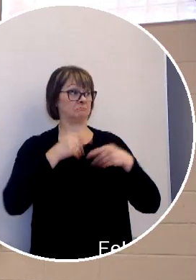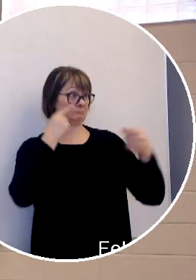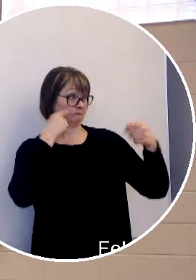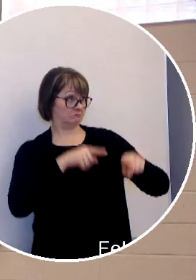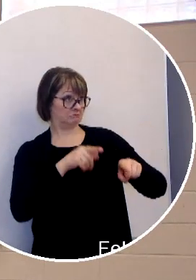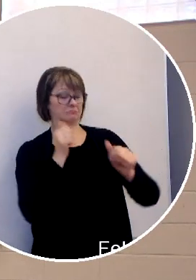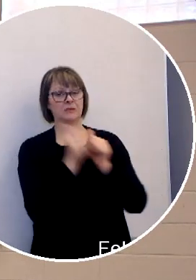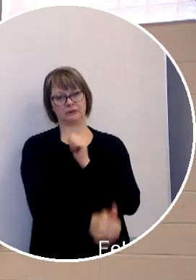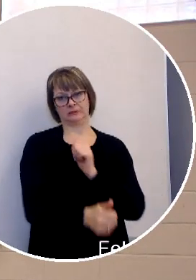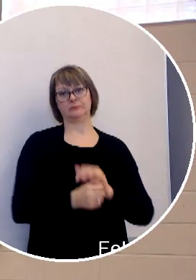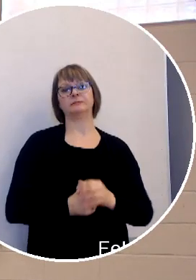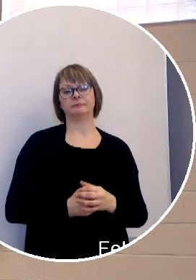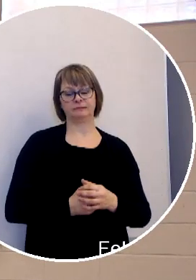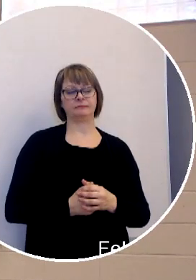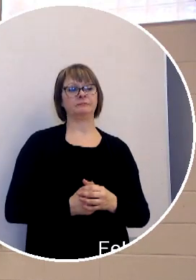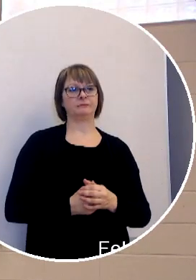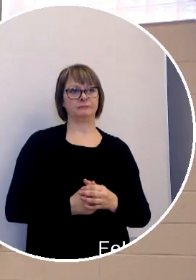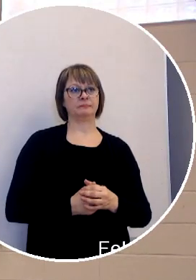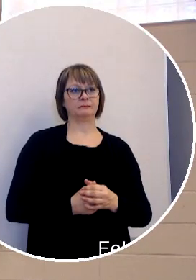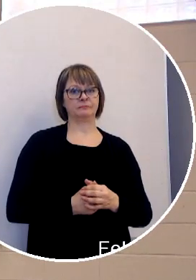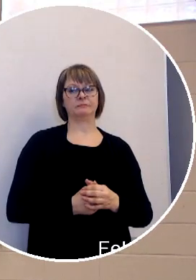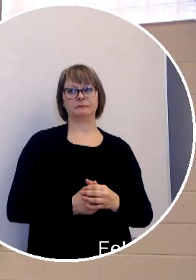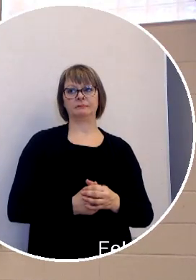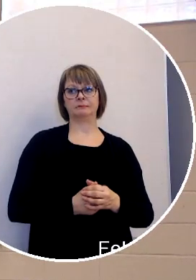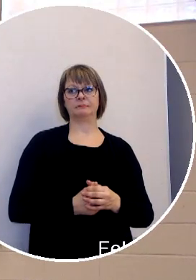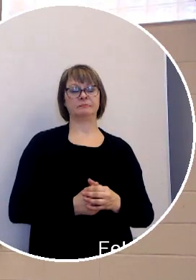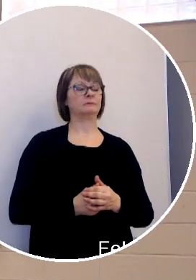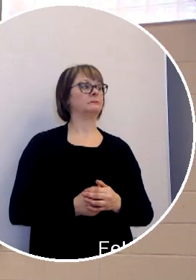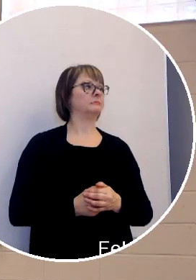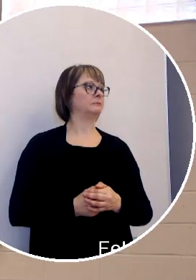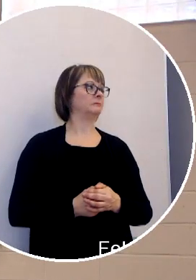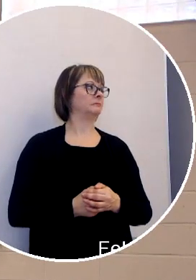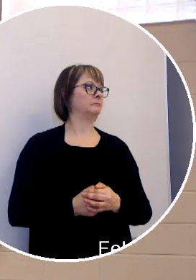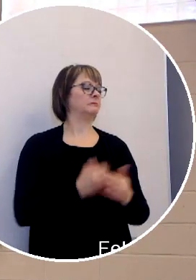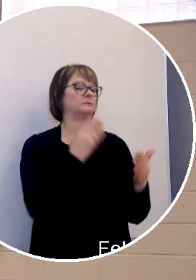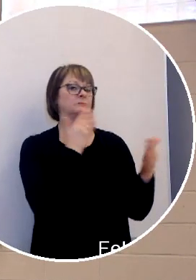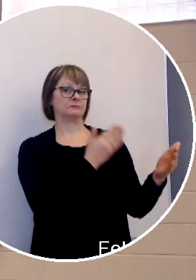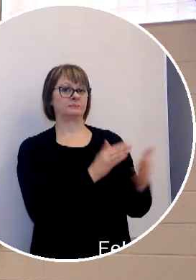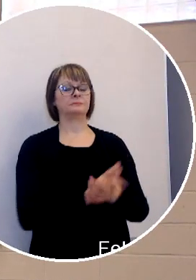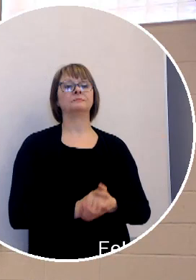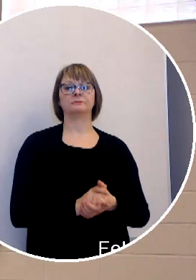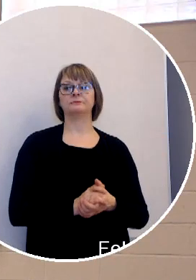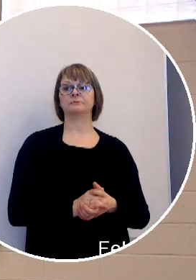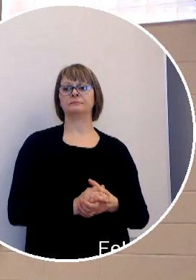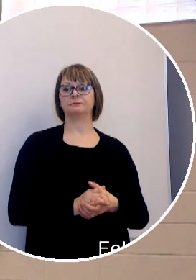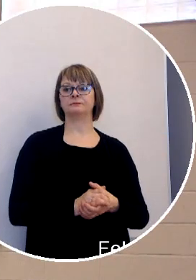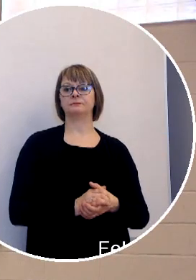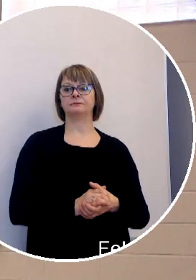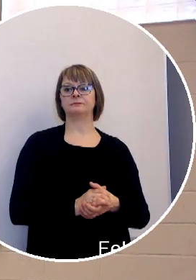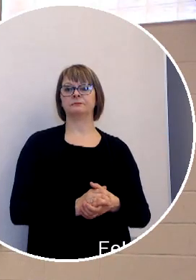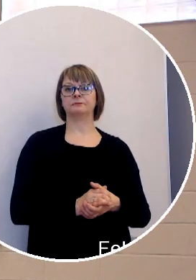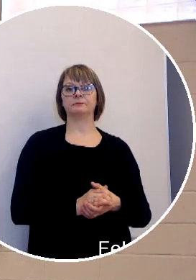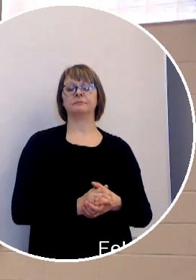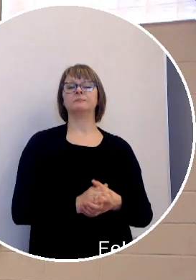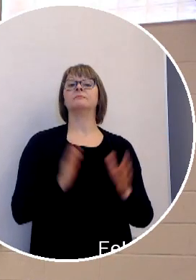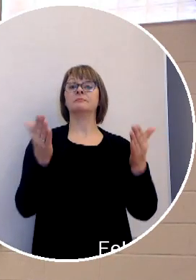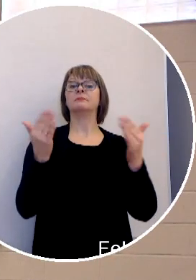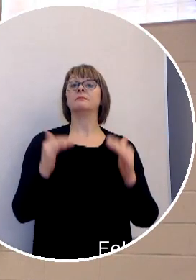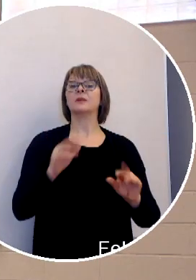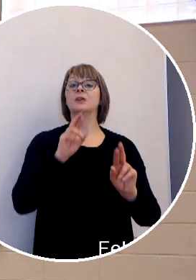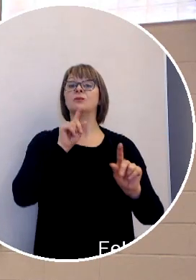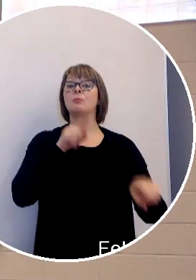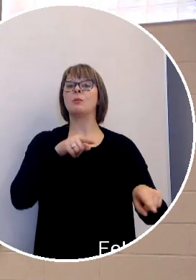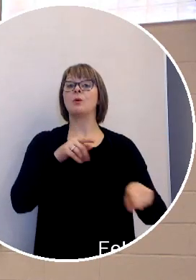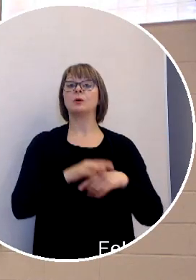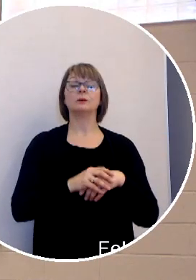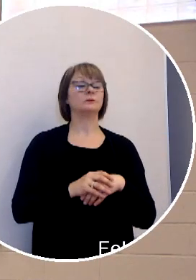favor? Aye. Against? Motion carries. Thank you, Chair. Okay, thank you for that. The next report that we have